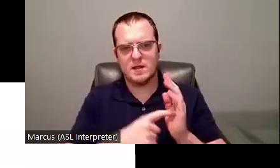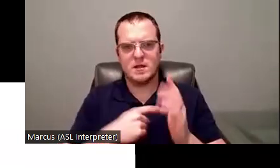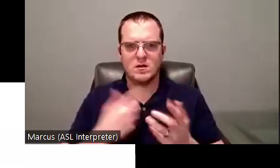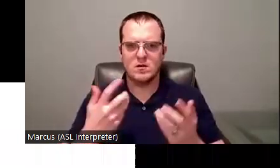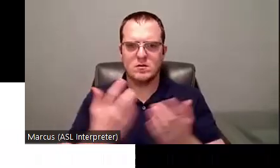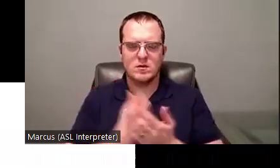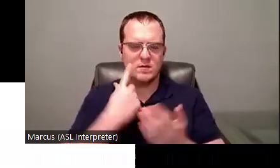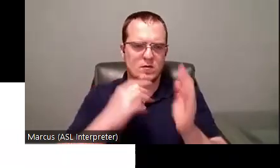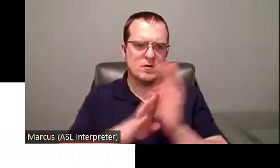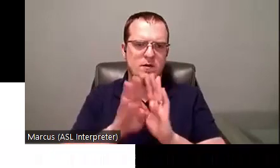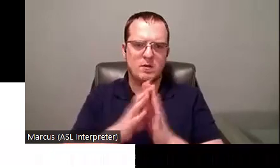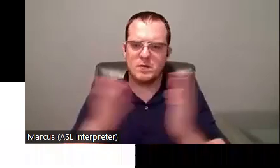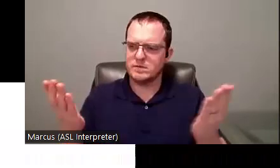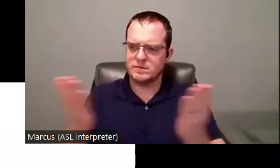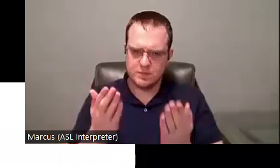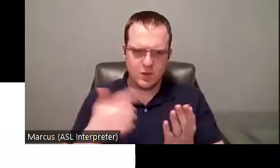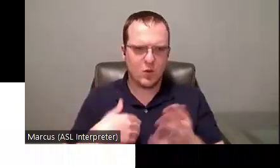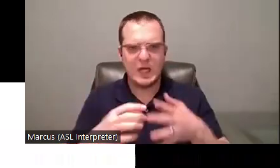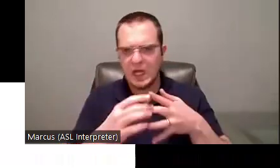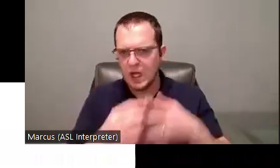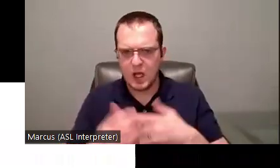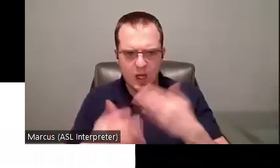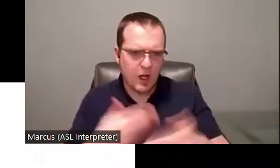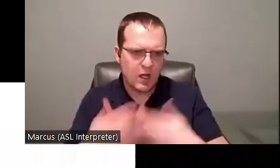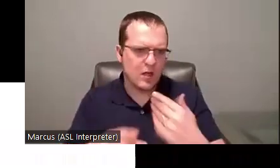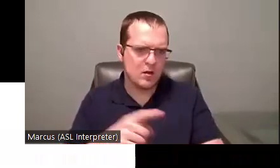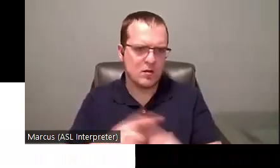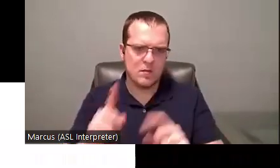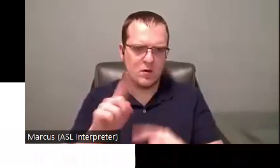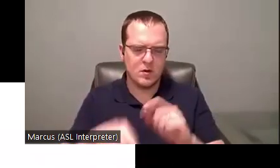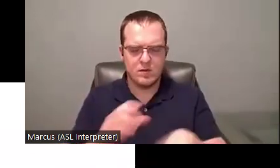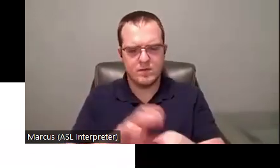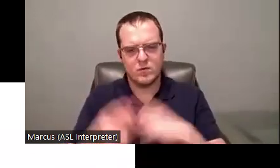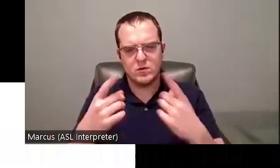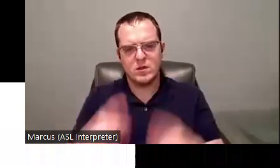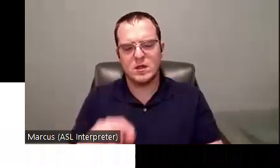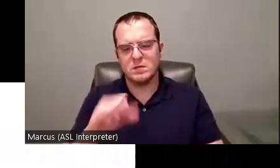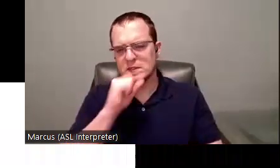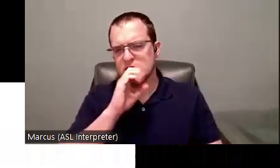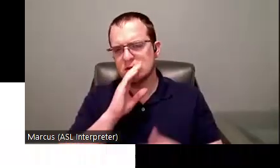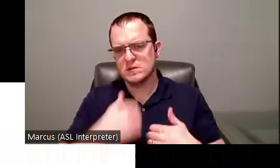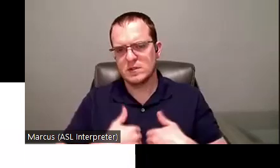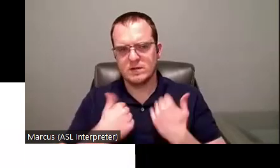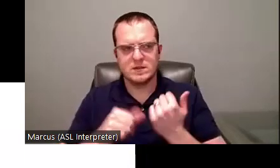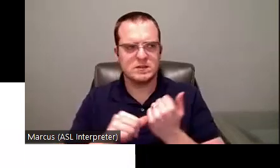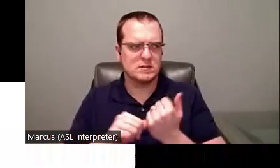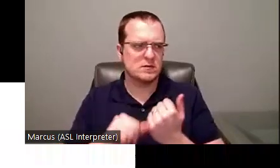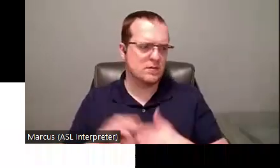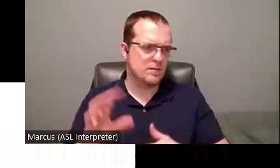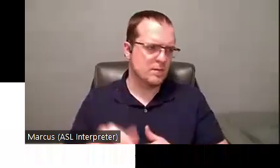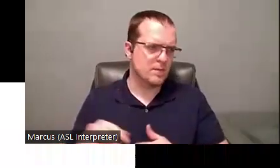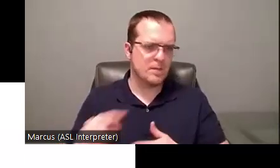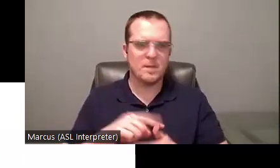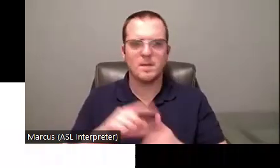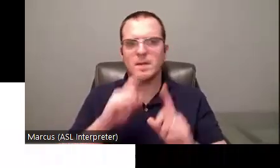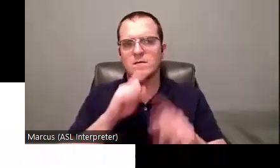development proposals. We can only guide developers to follow the recommendations of the community. Respondents should